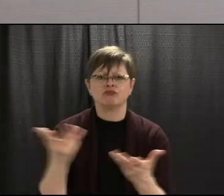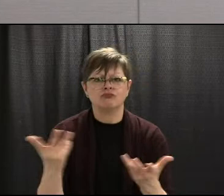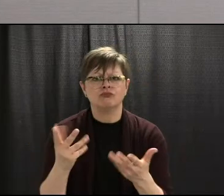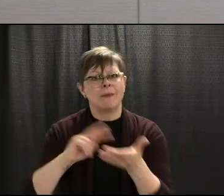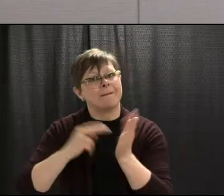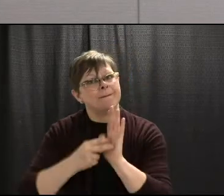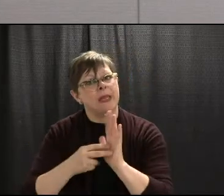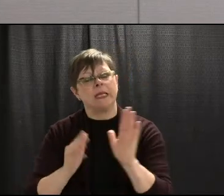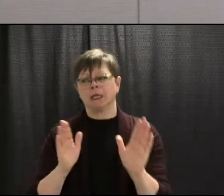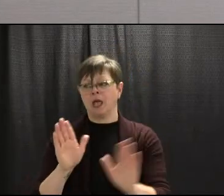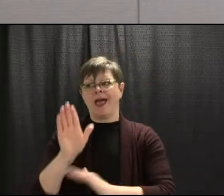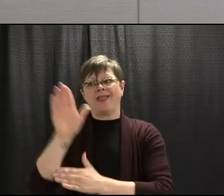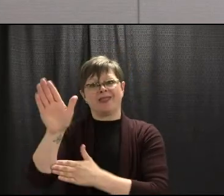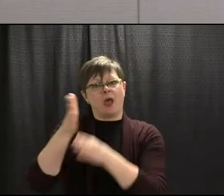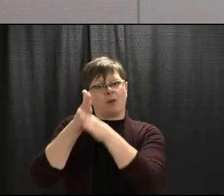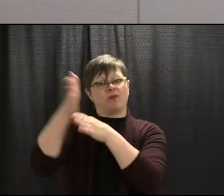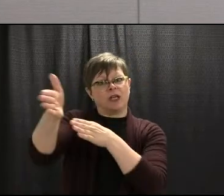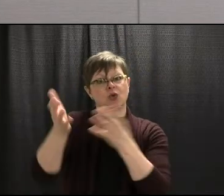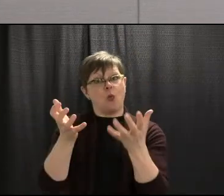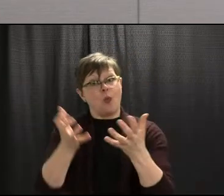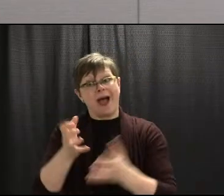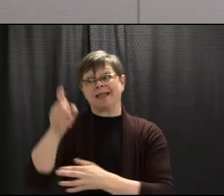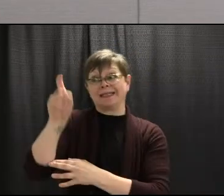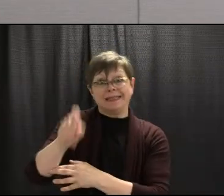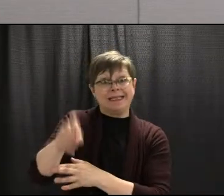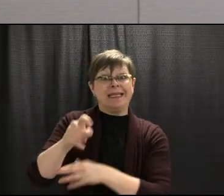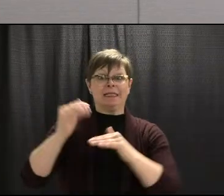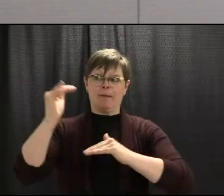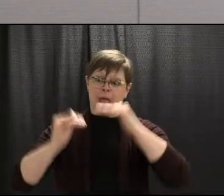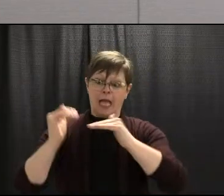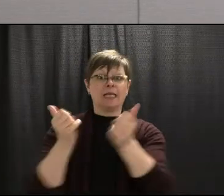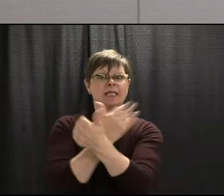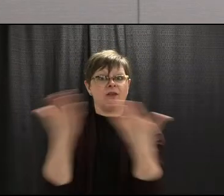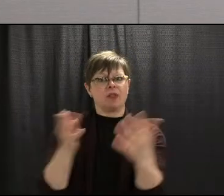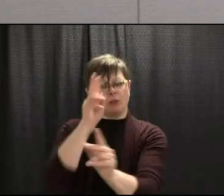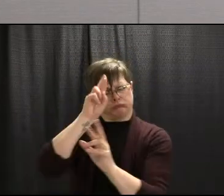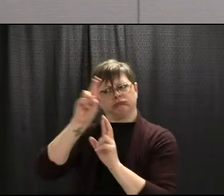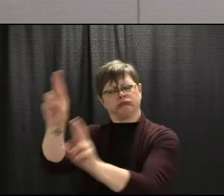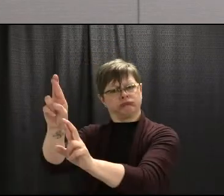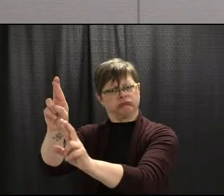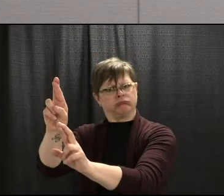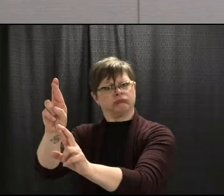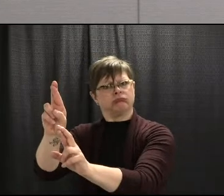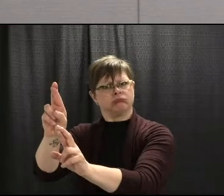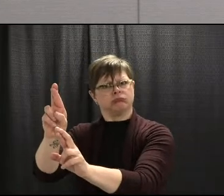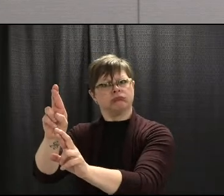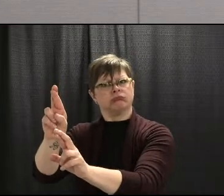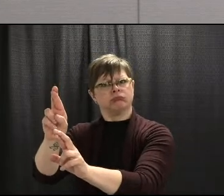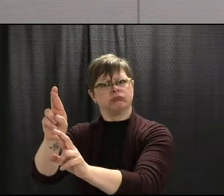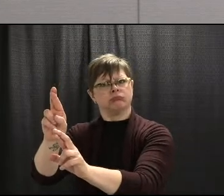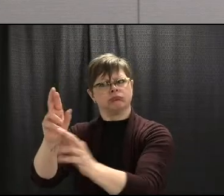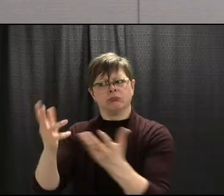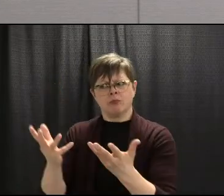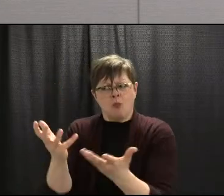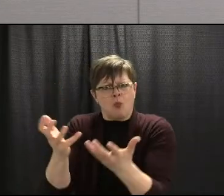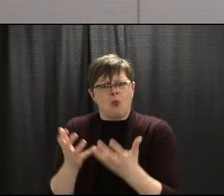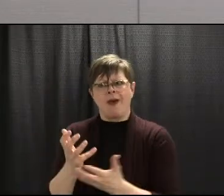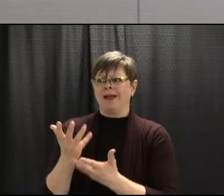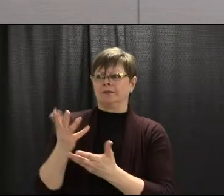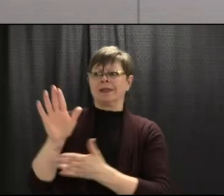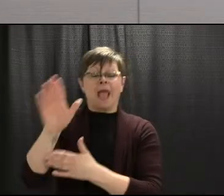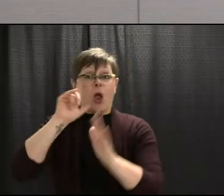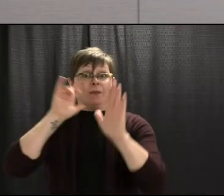achieve the right professional personal balance for these nurses on the front line, to ensure that we're meeting the demands